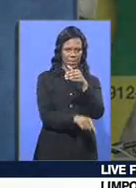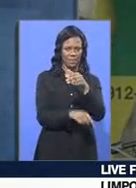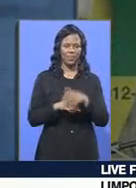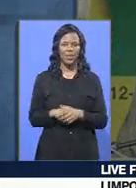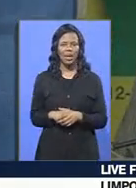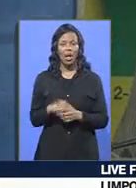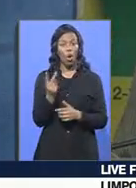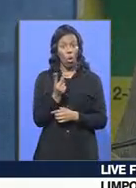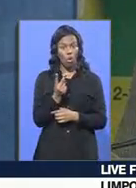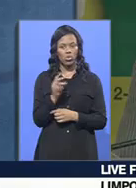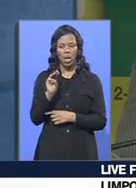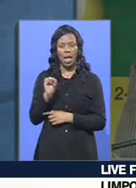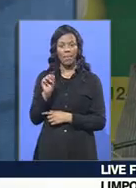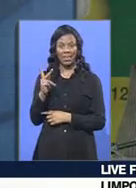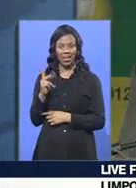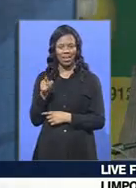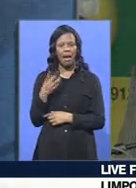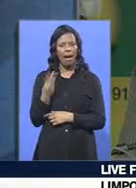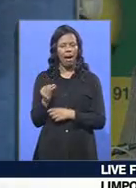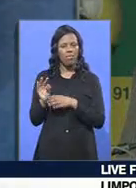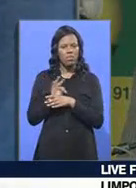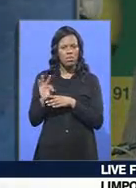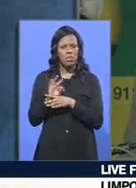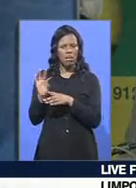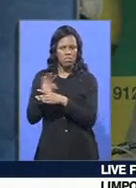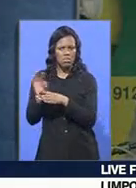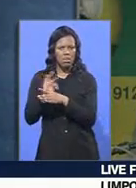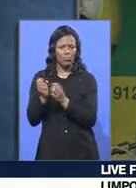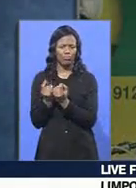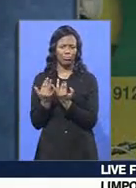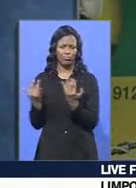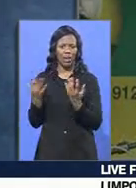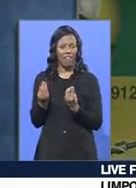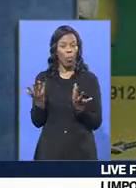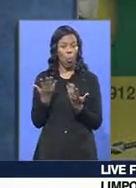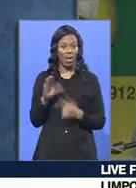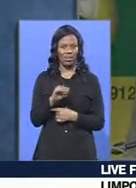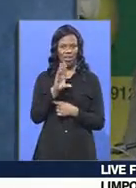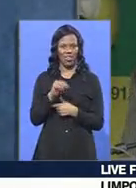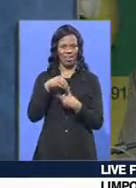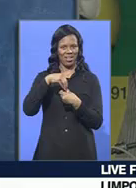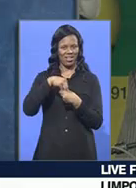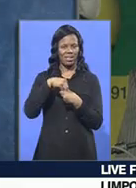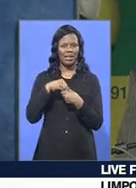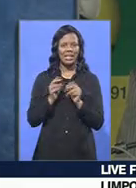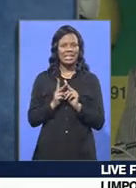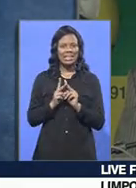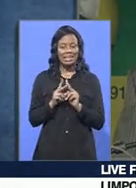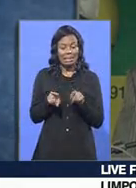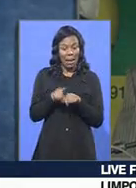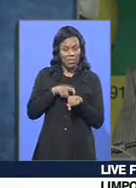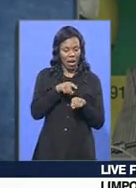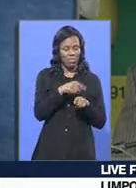MK also carried out several operations during this period inside the country. Around the same